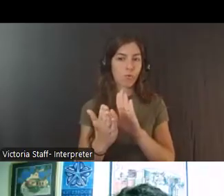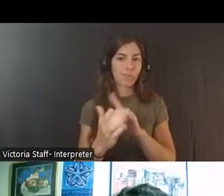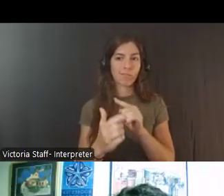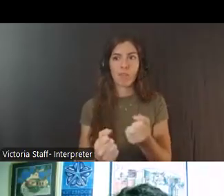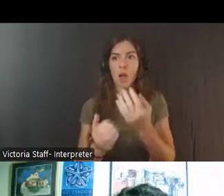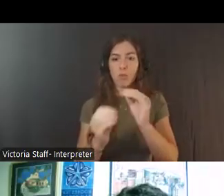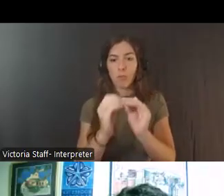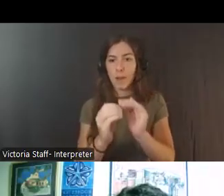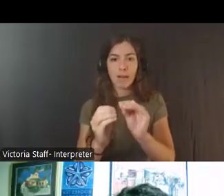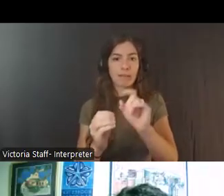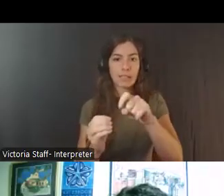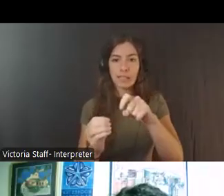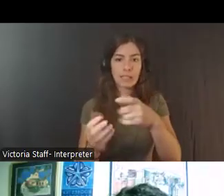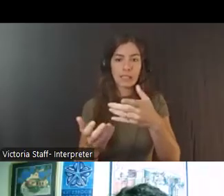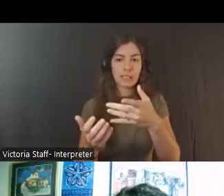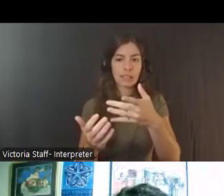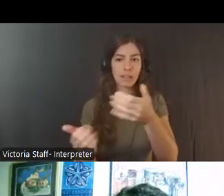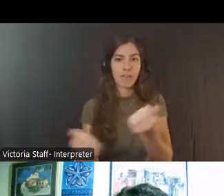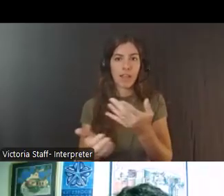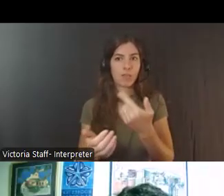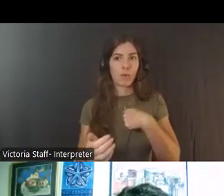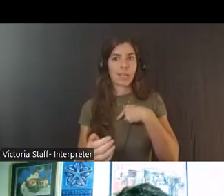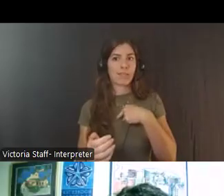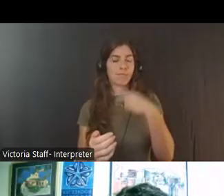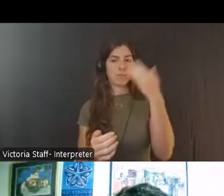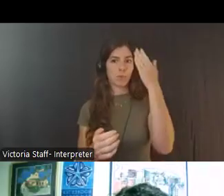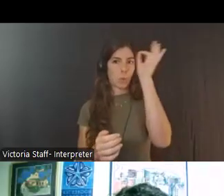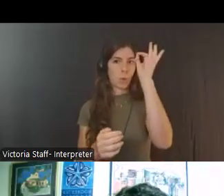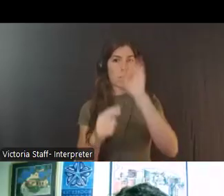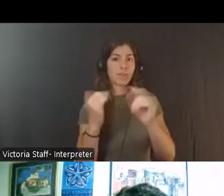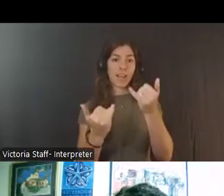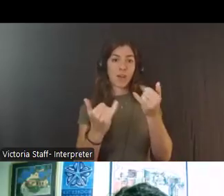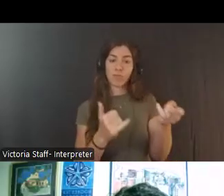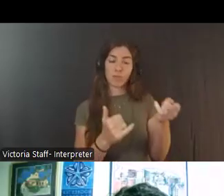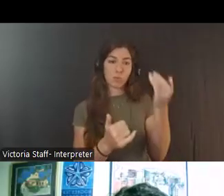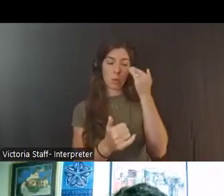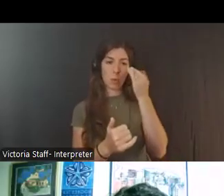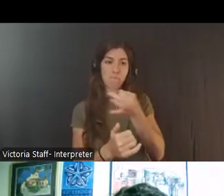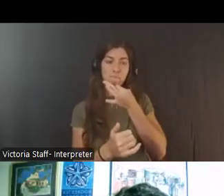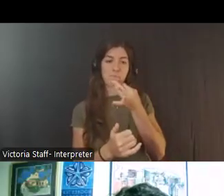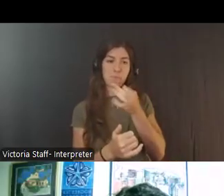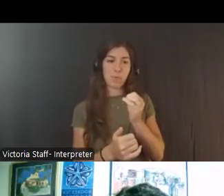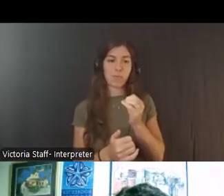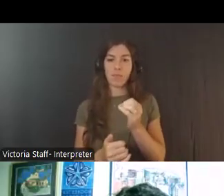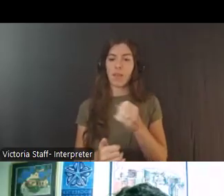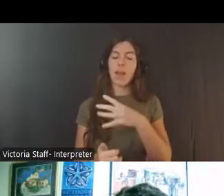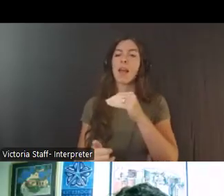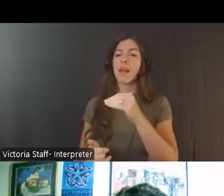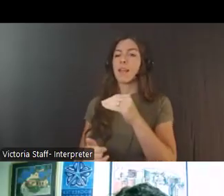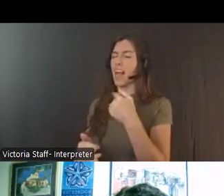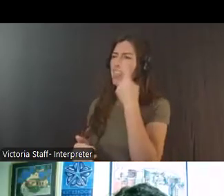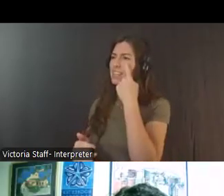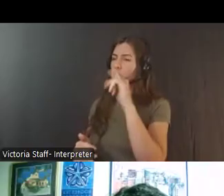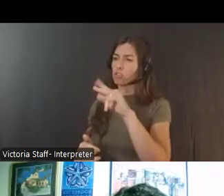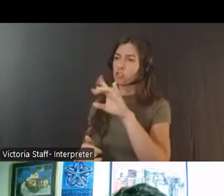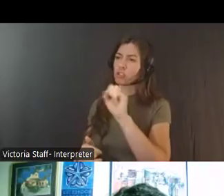restoration is? No, absolutely not. But at least we have someone for murals now. Yeah, and I think Justin brings up a really important part. Of course,